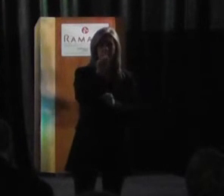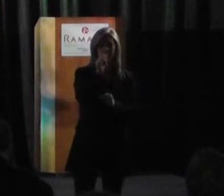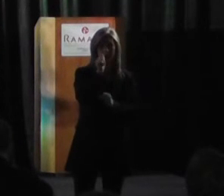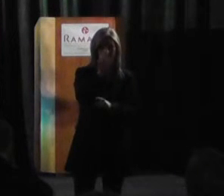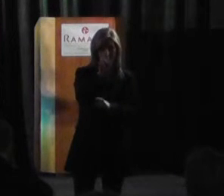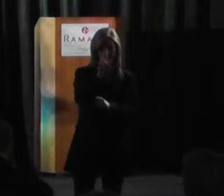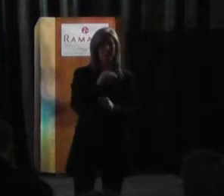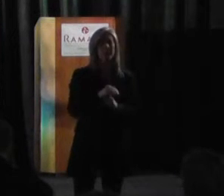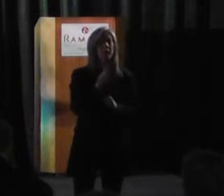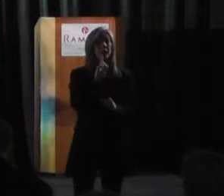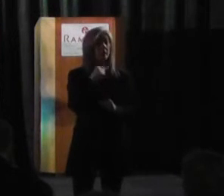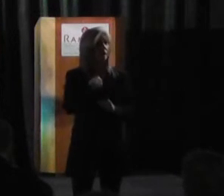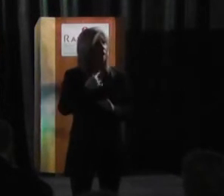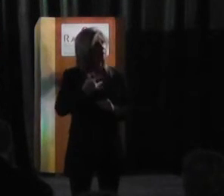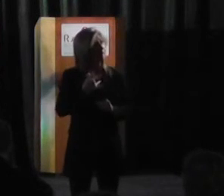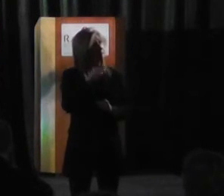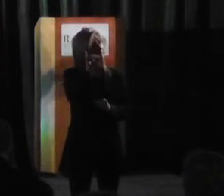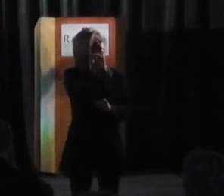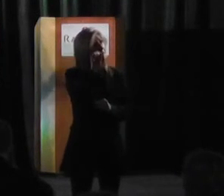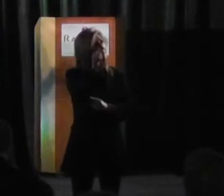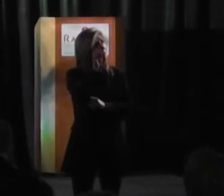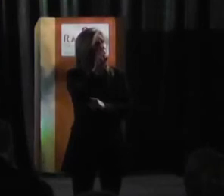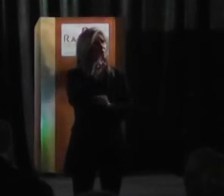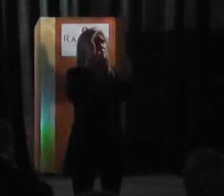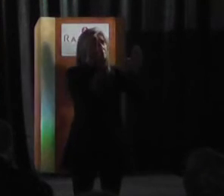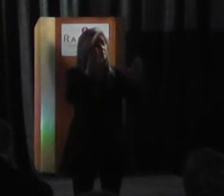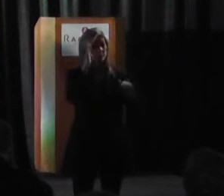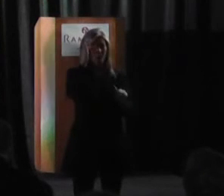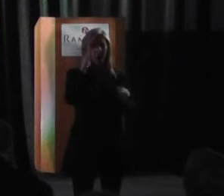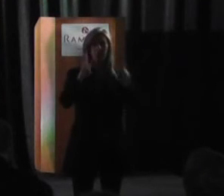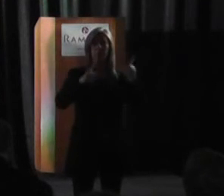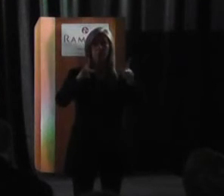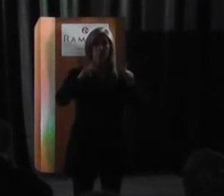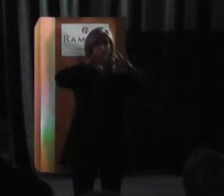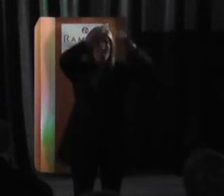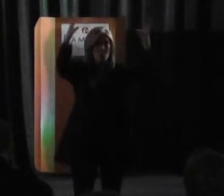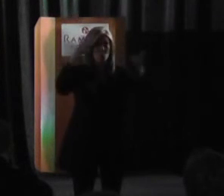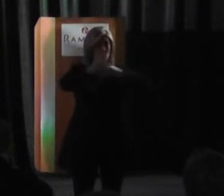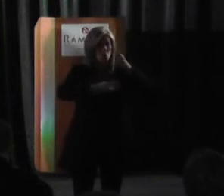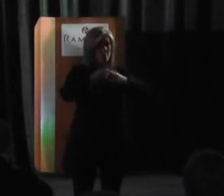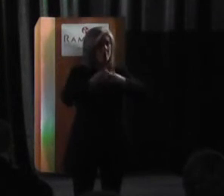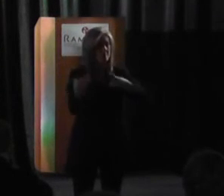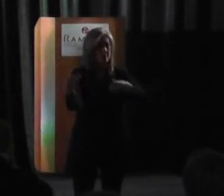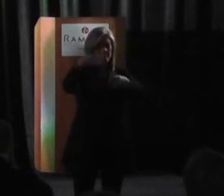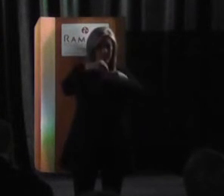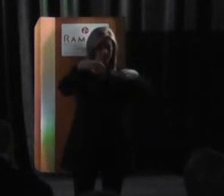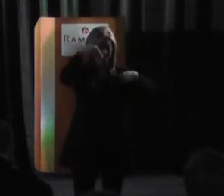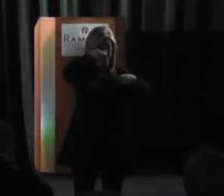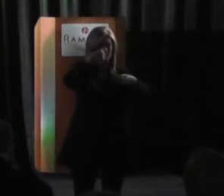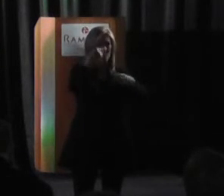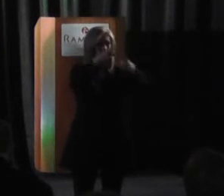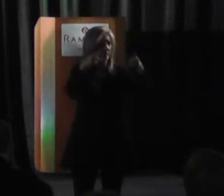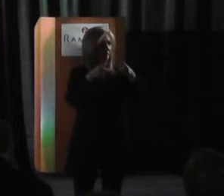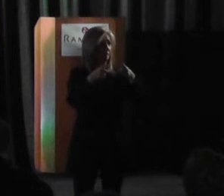amazing things I feel about ISTAR is that it brings people from all over the world together in one place, and people who stutter who may never have